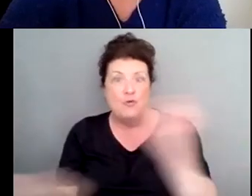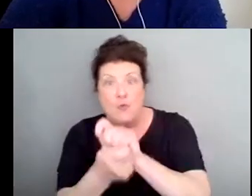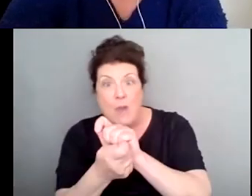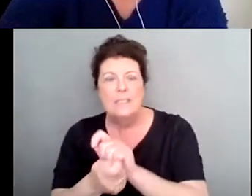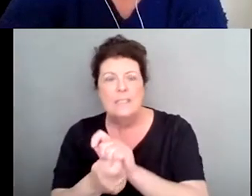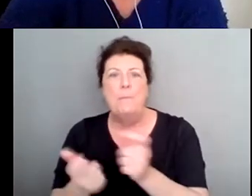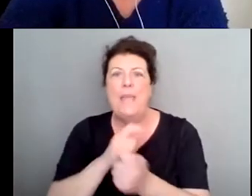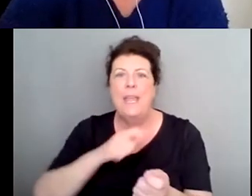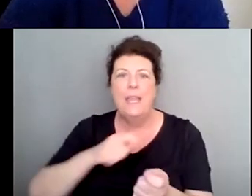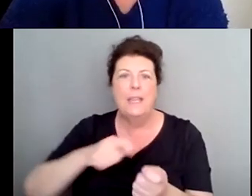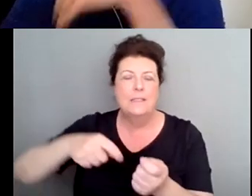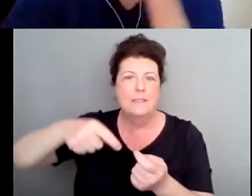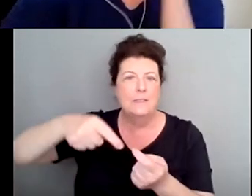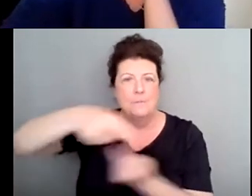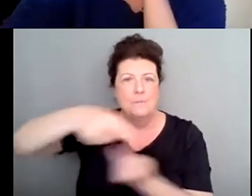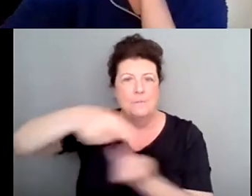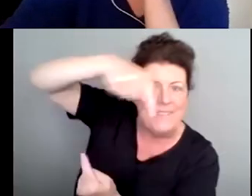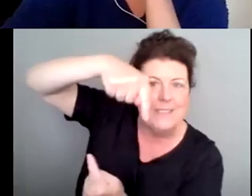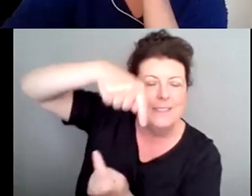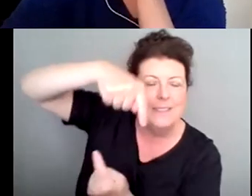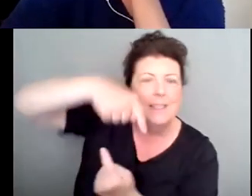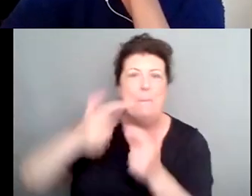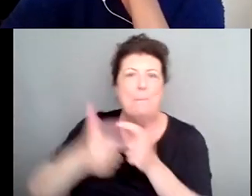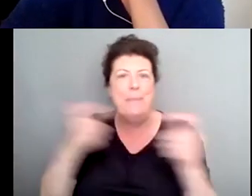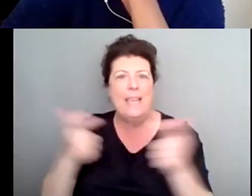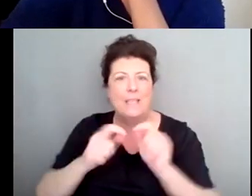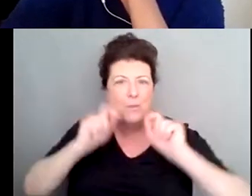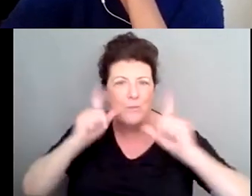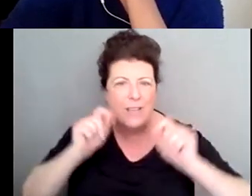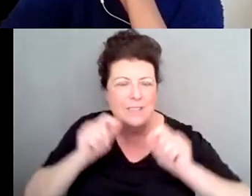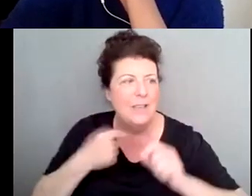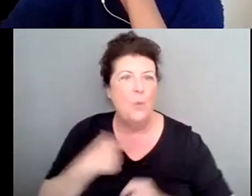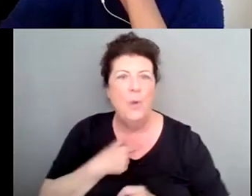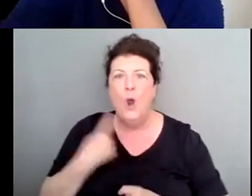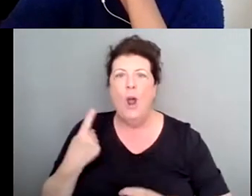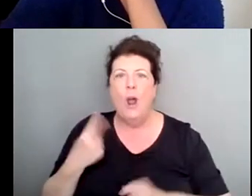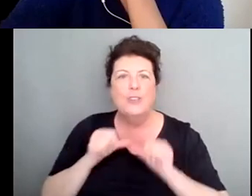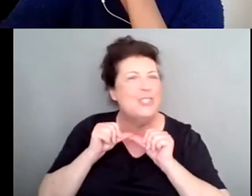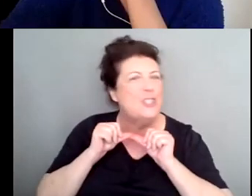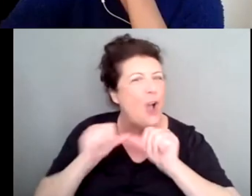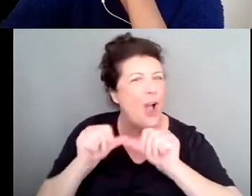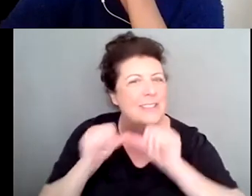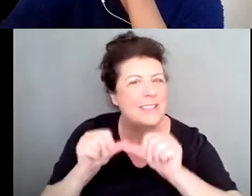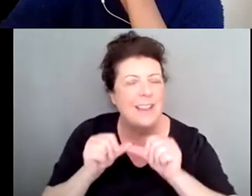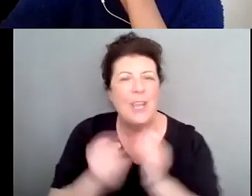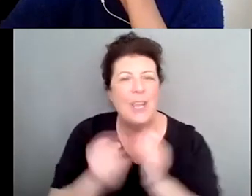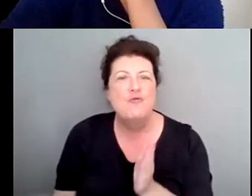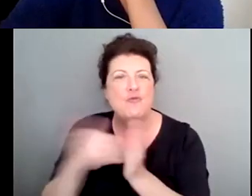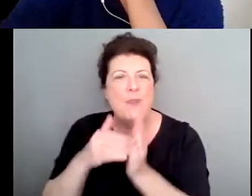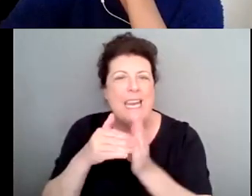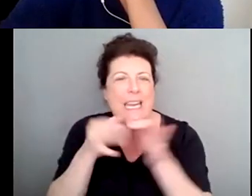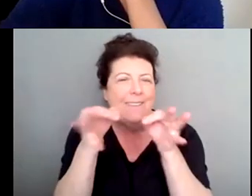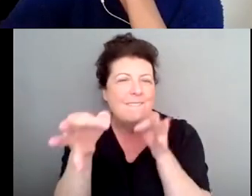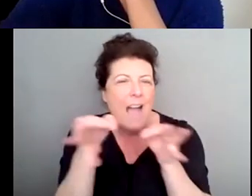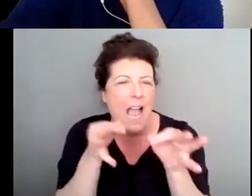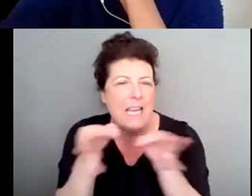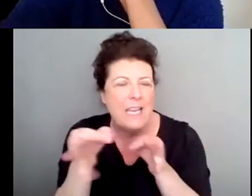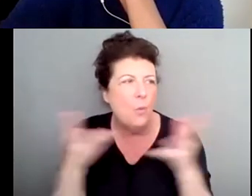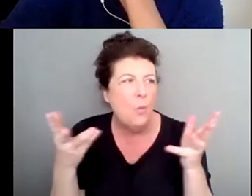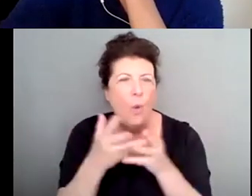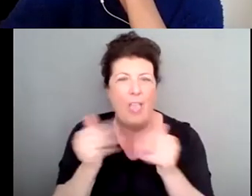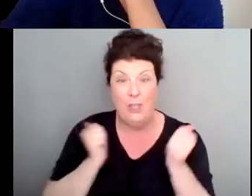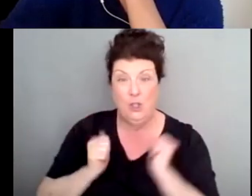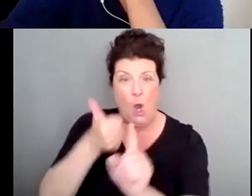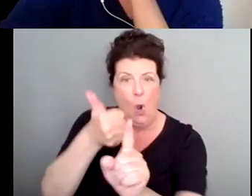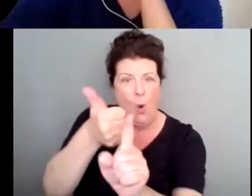pivots and, and big surprises. And, and, for constantly sort of redefining what it is that, what the show